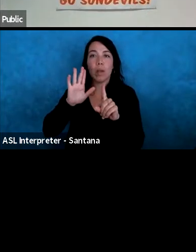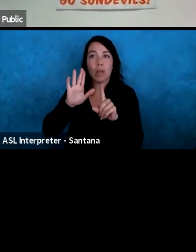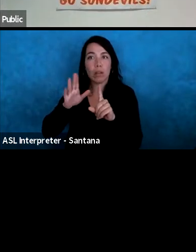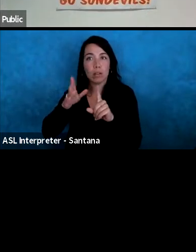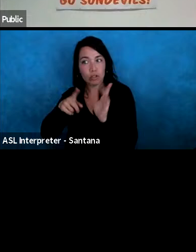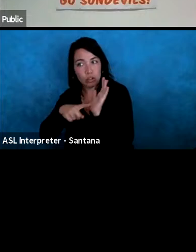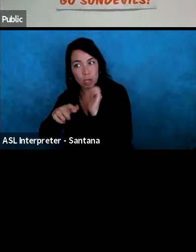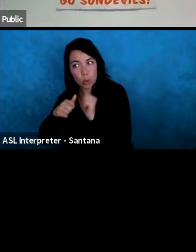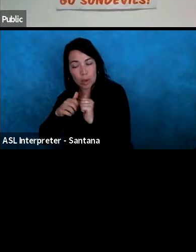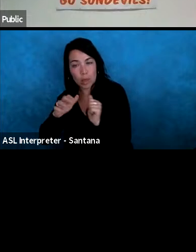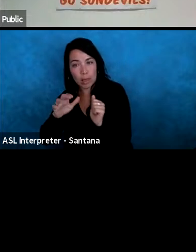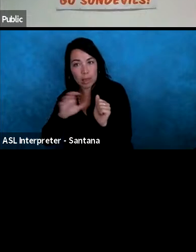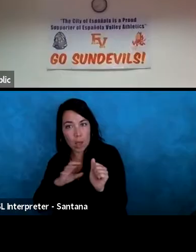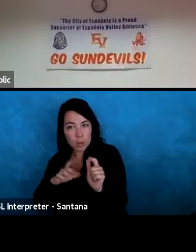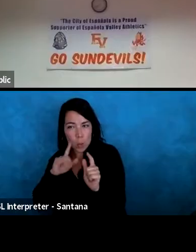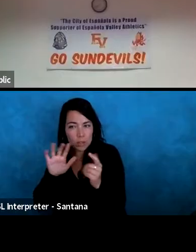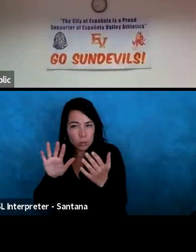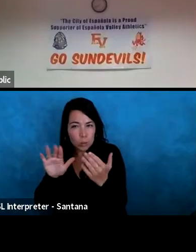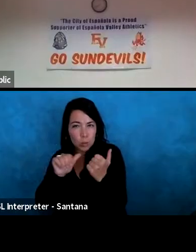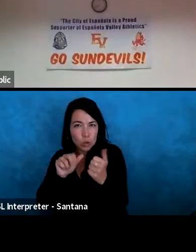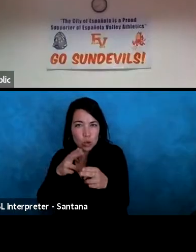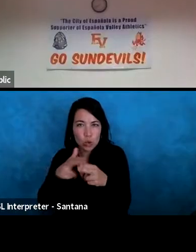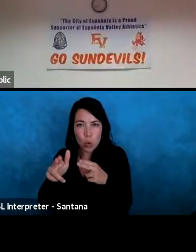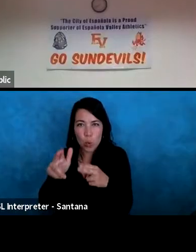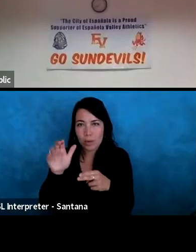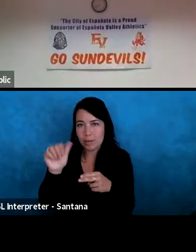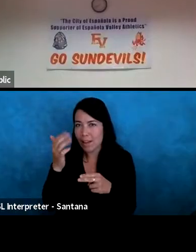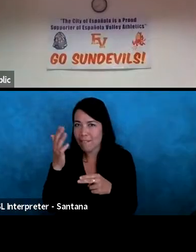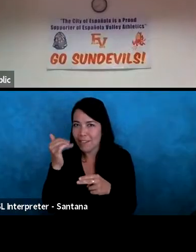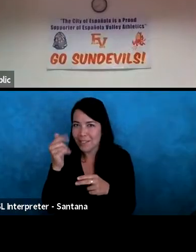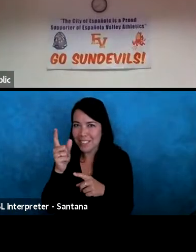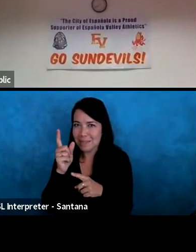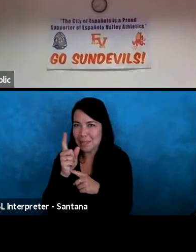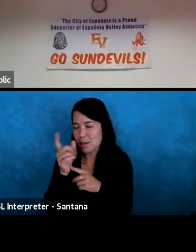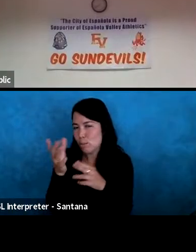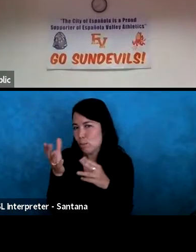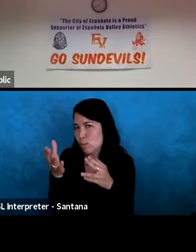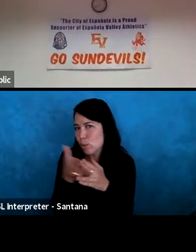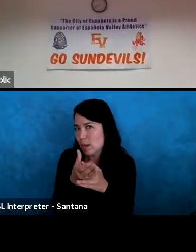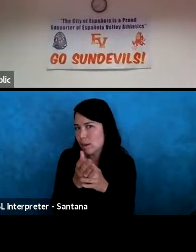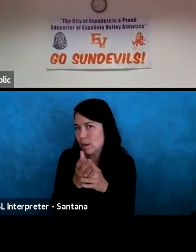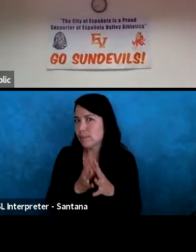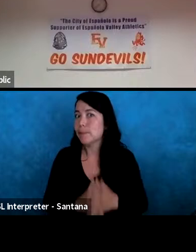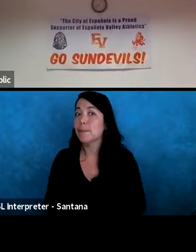I'd like to take a quick 10 or 15 minute recess.